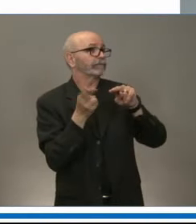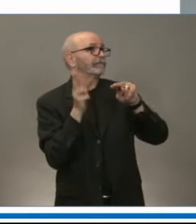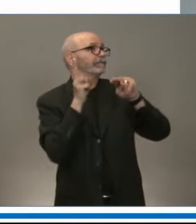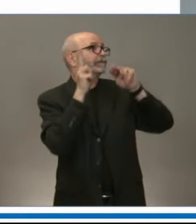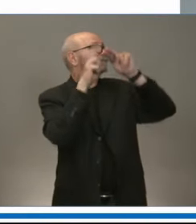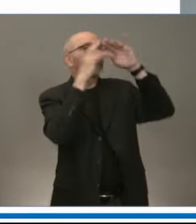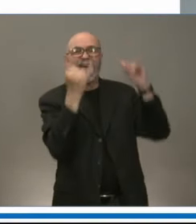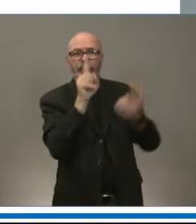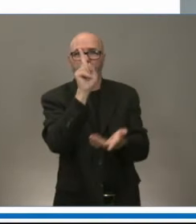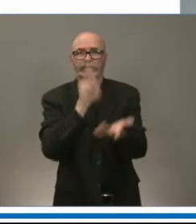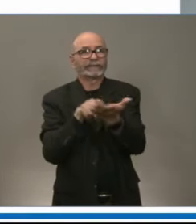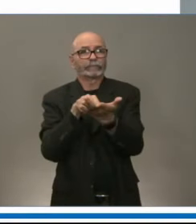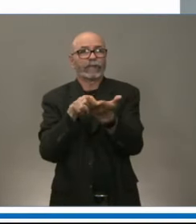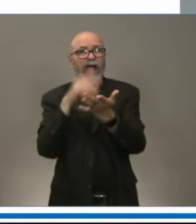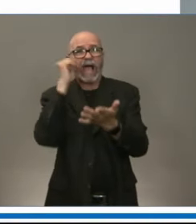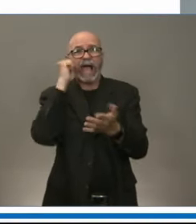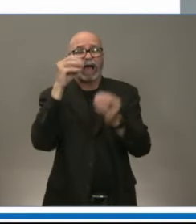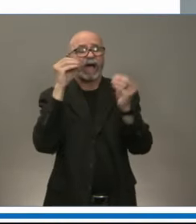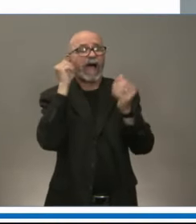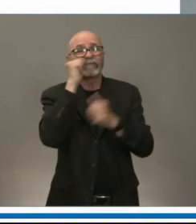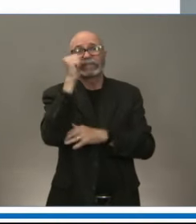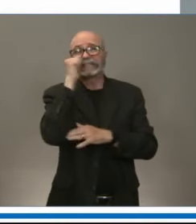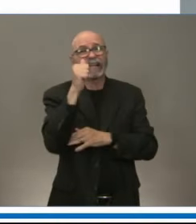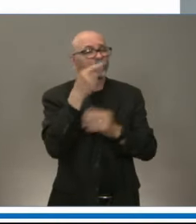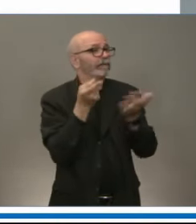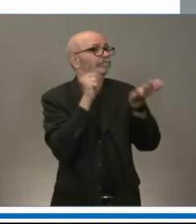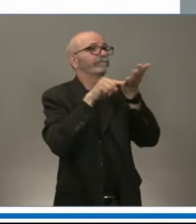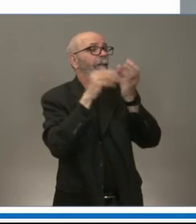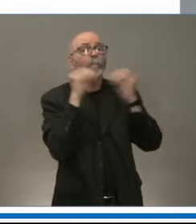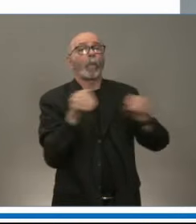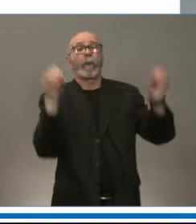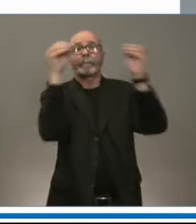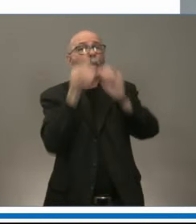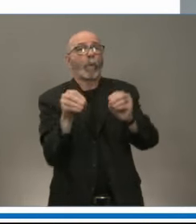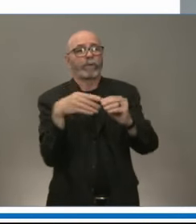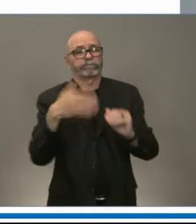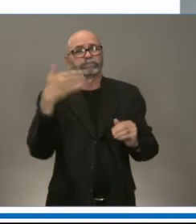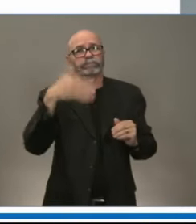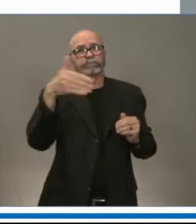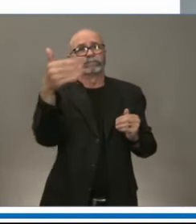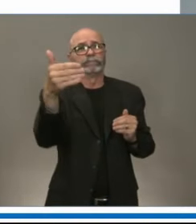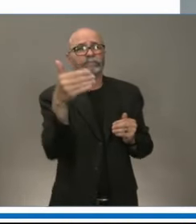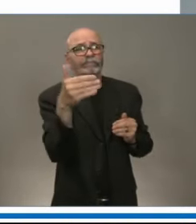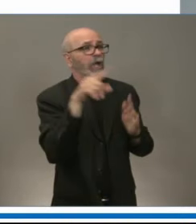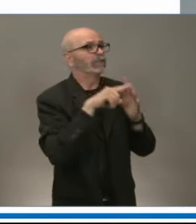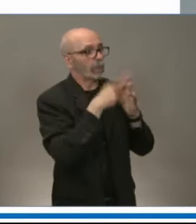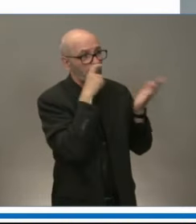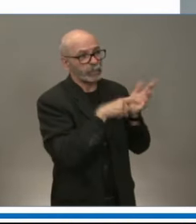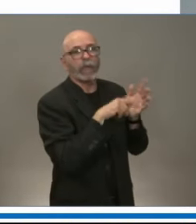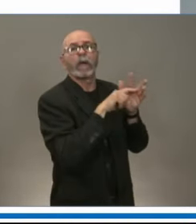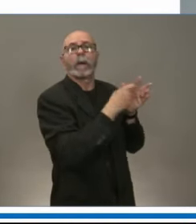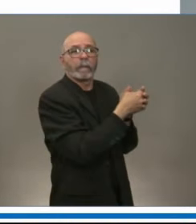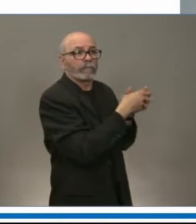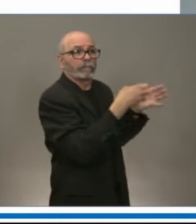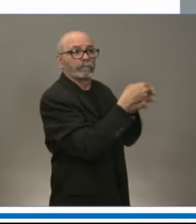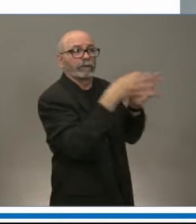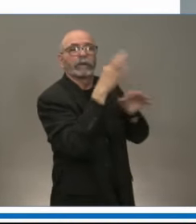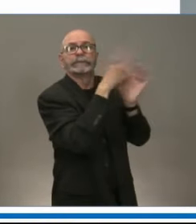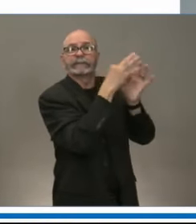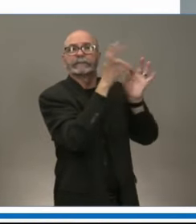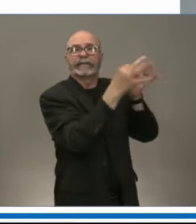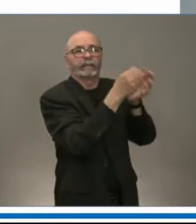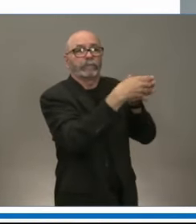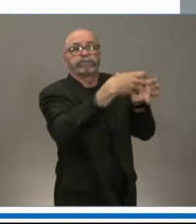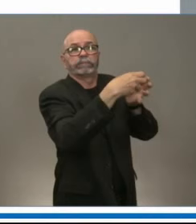and we've expanded our testing in a number of ways, which I've outlined previously, and we're looking at ways to continue